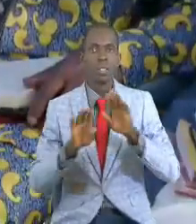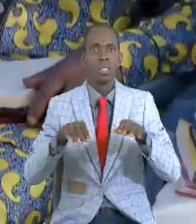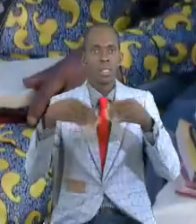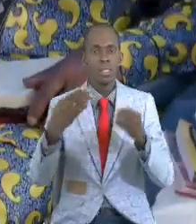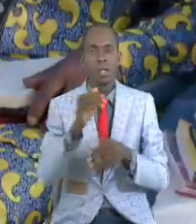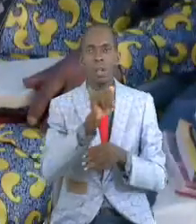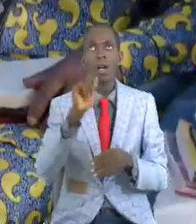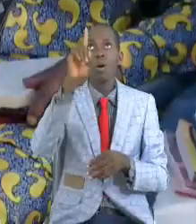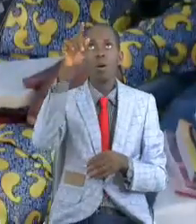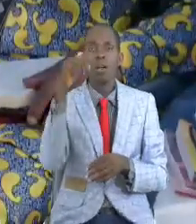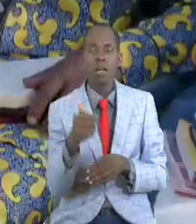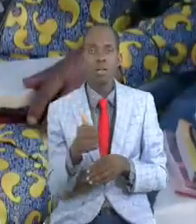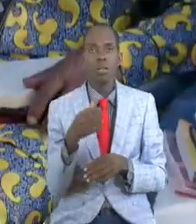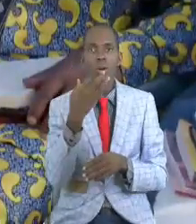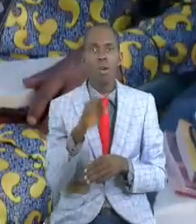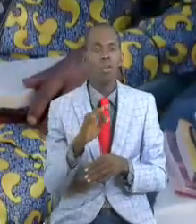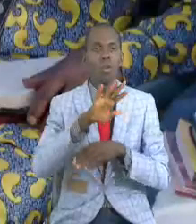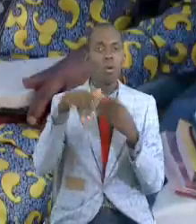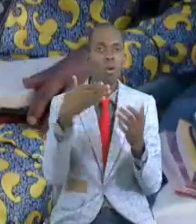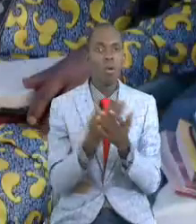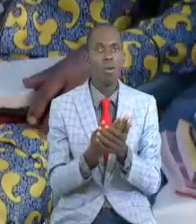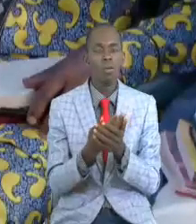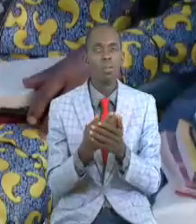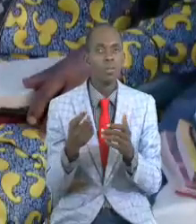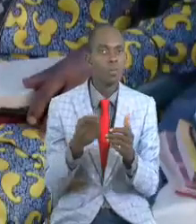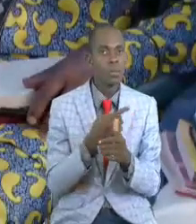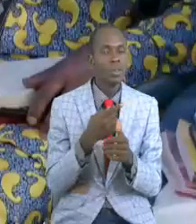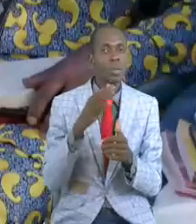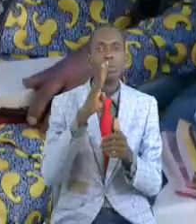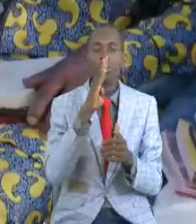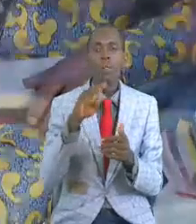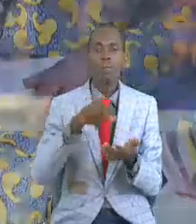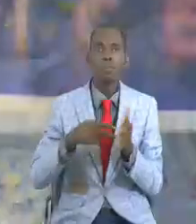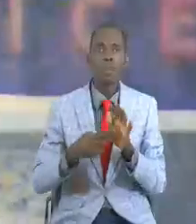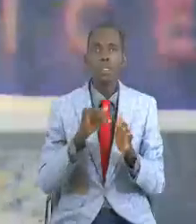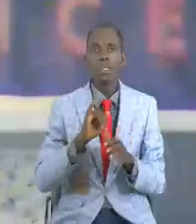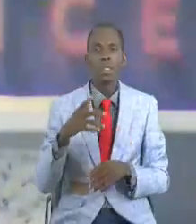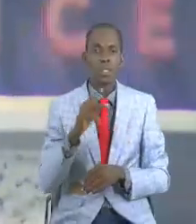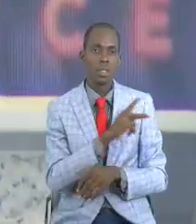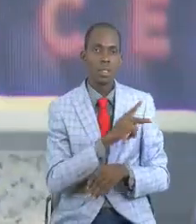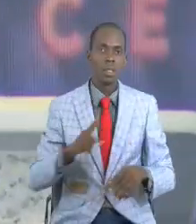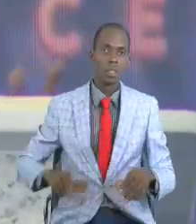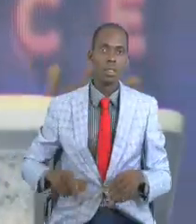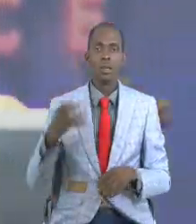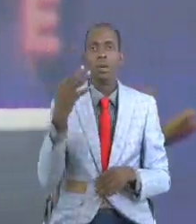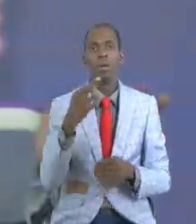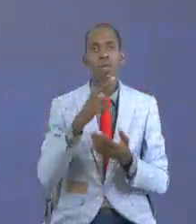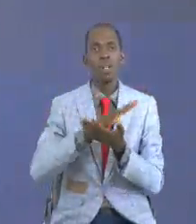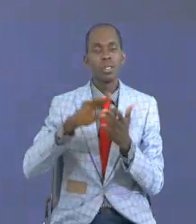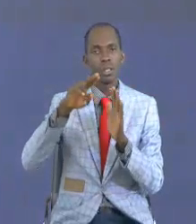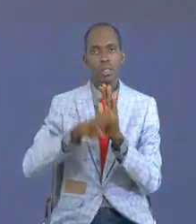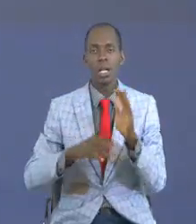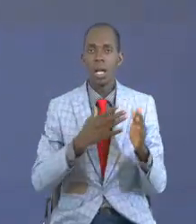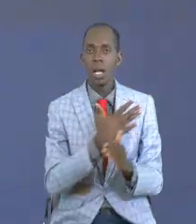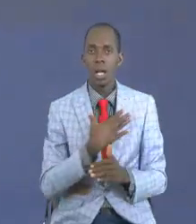part of all, first being by interpretation the king of righteousness, and then